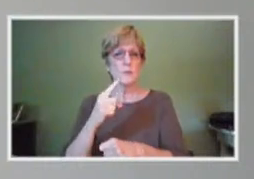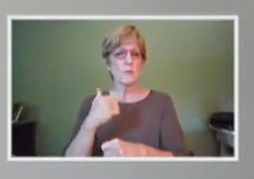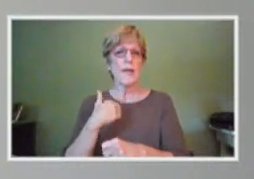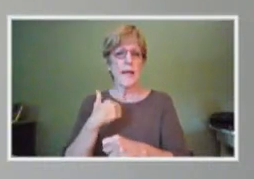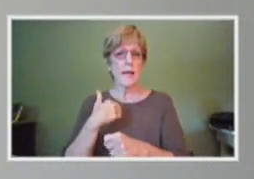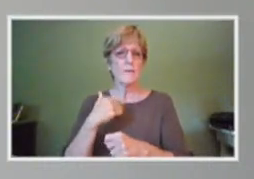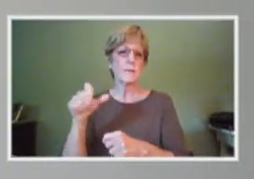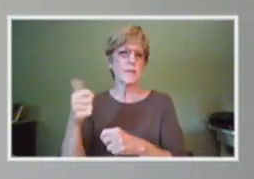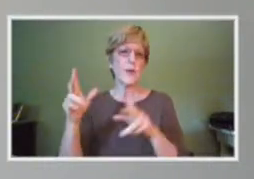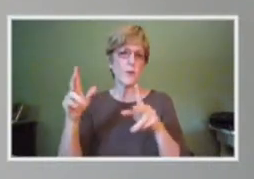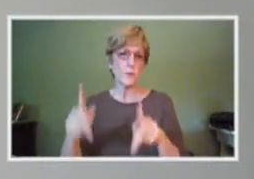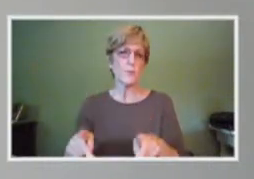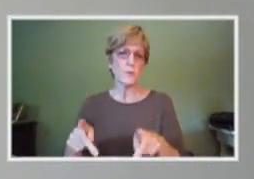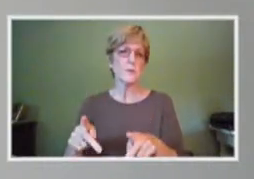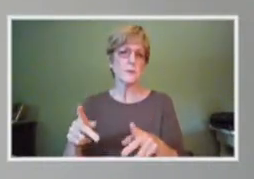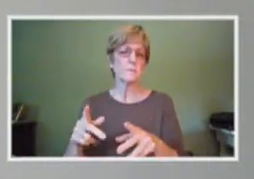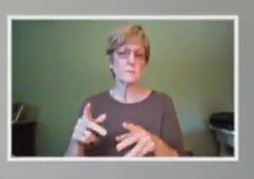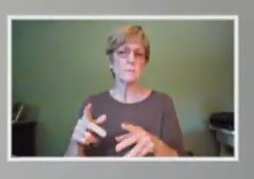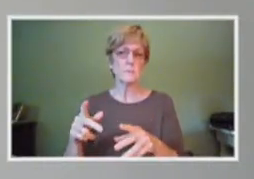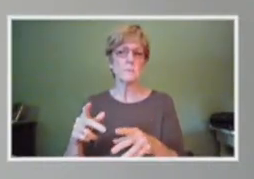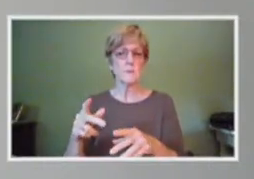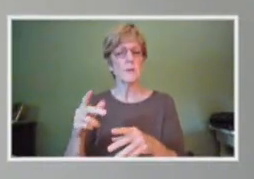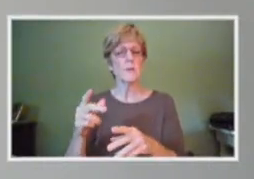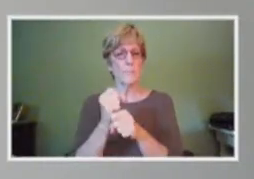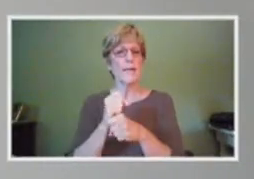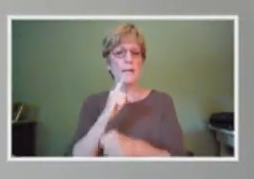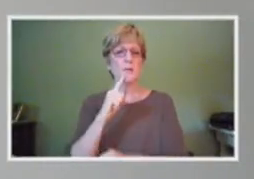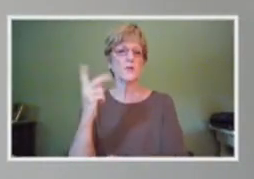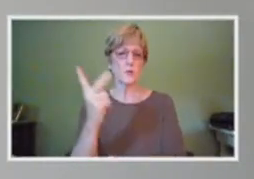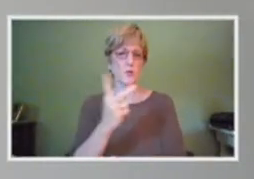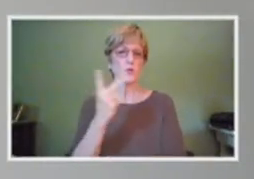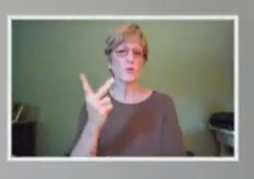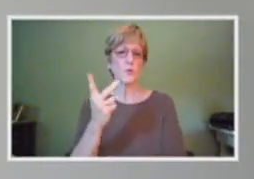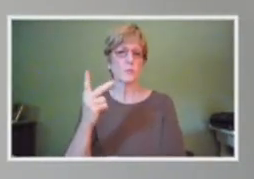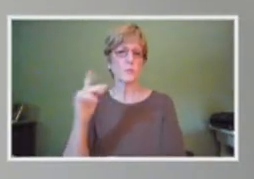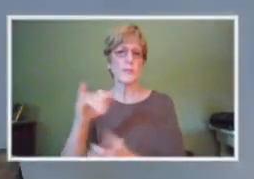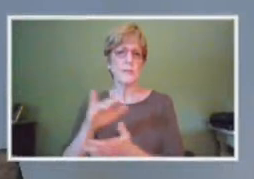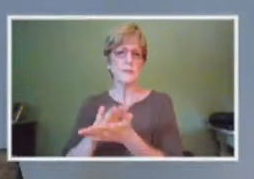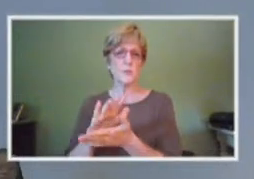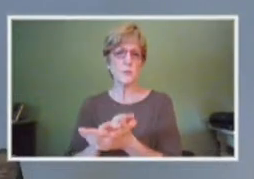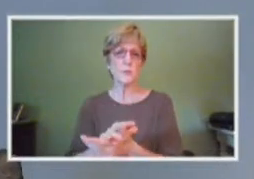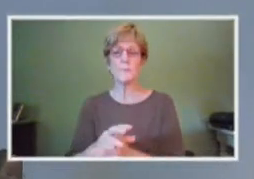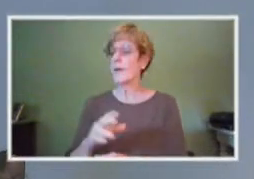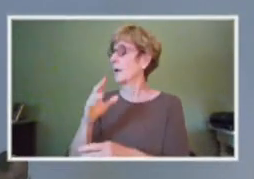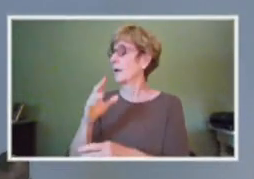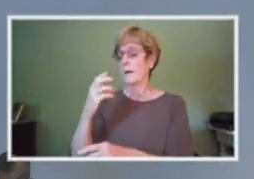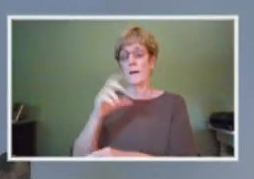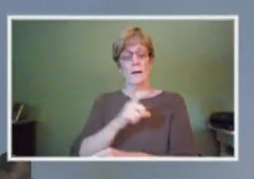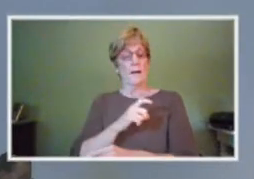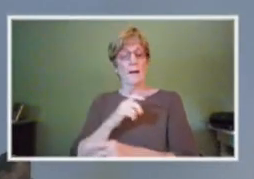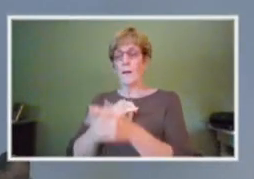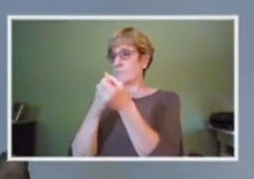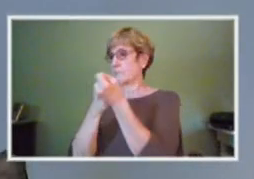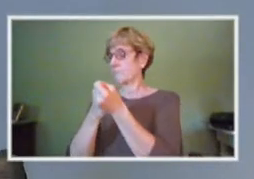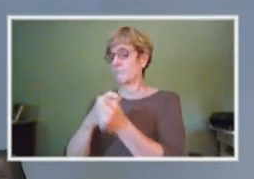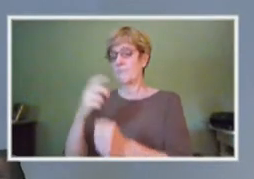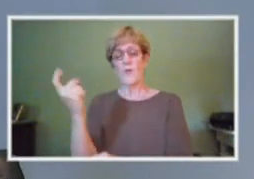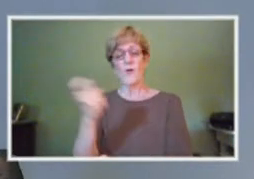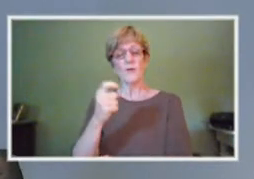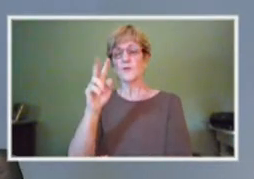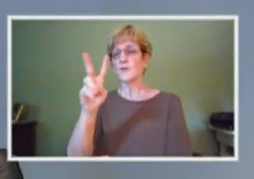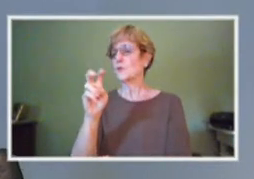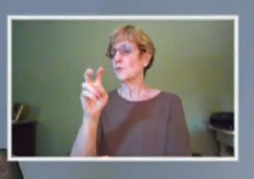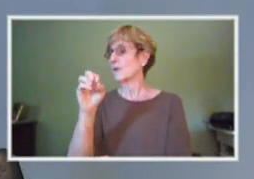person to substitute and go into that school. So. Okay. Thank you, Chief. Chief, I'm a strong advocate for you hiring all the 280 officers. I guess